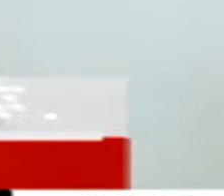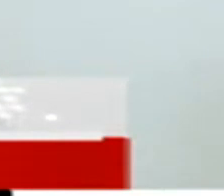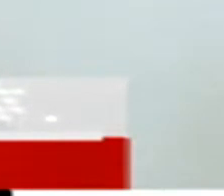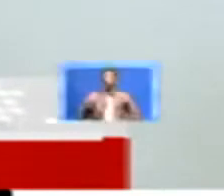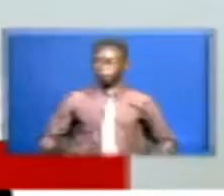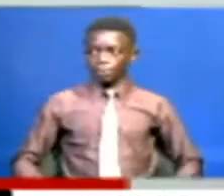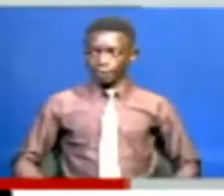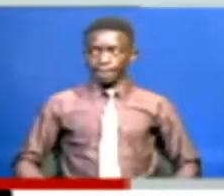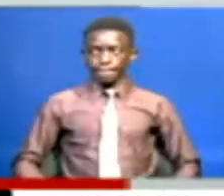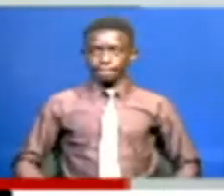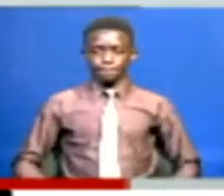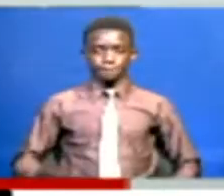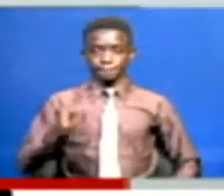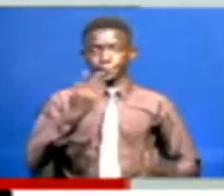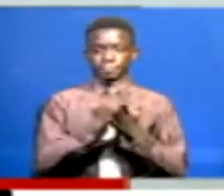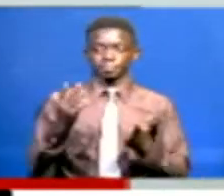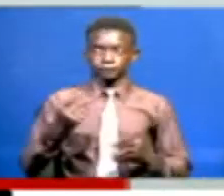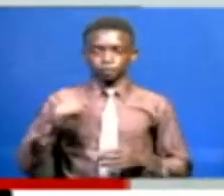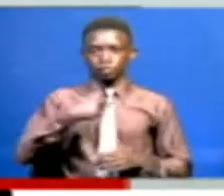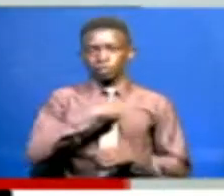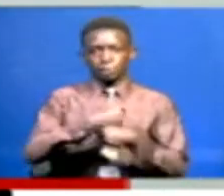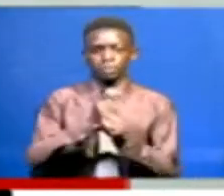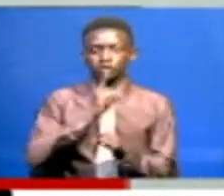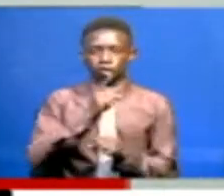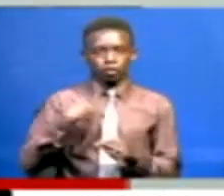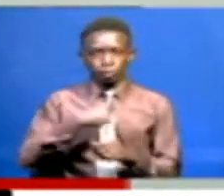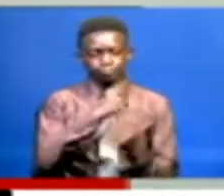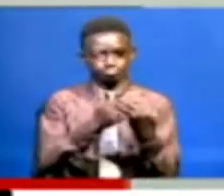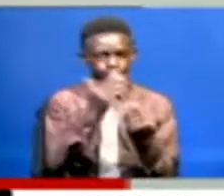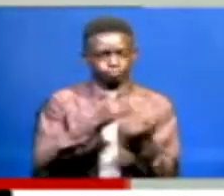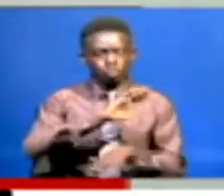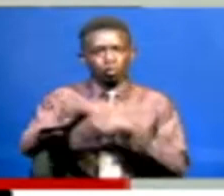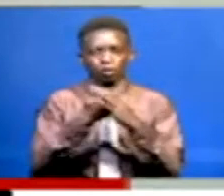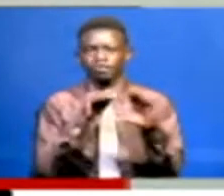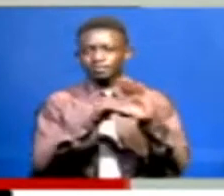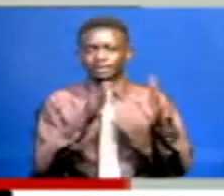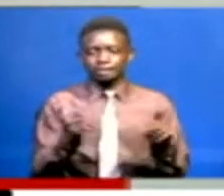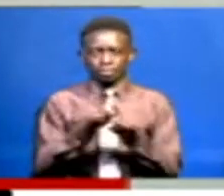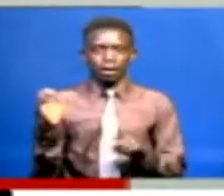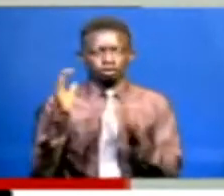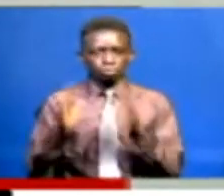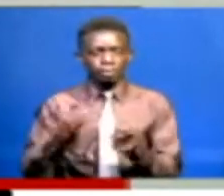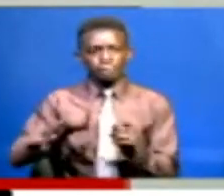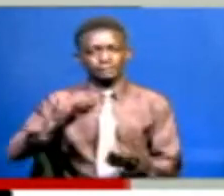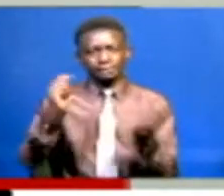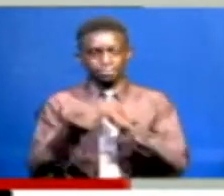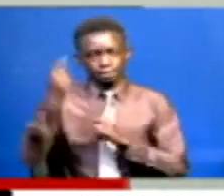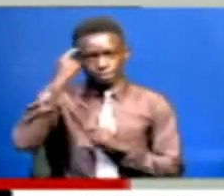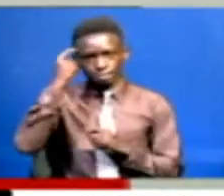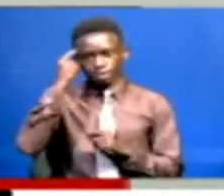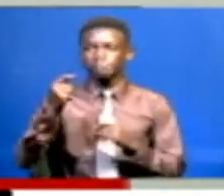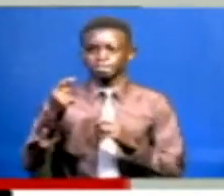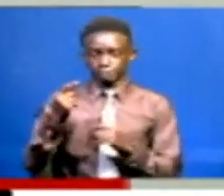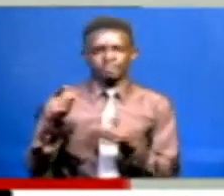policy, ensuring that we treat every investor as a customer and changing the mindset so that it is not the